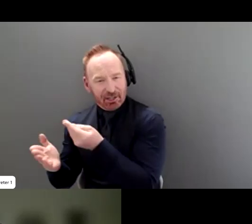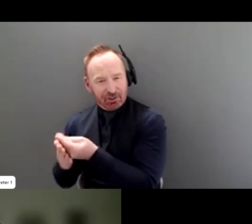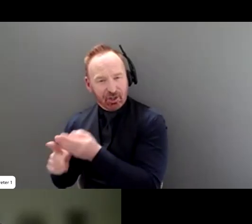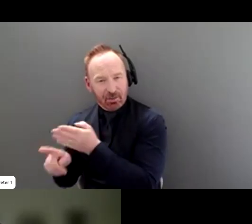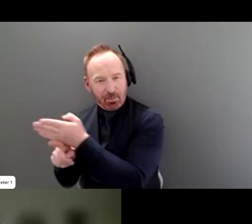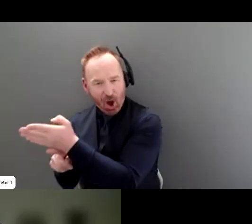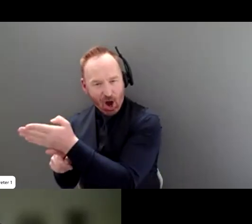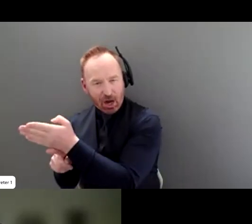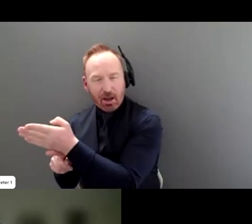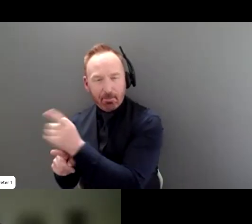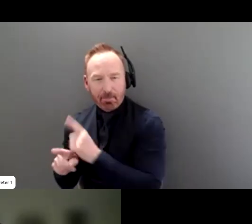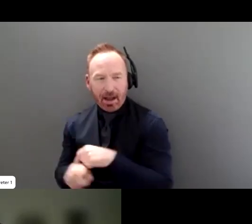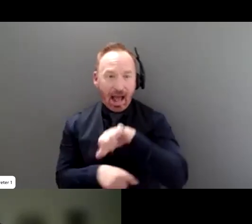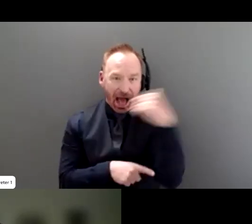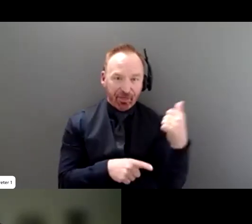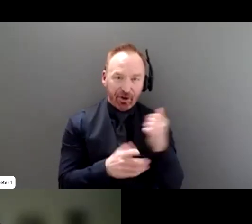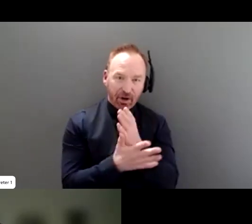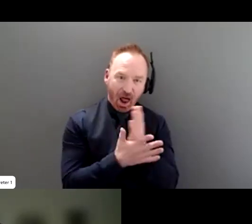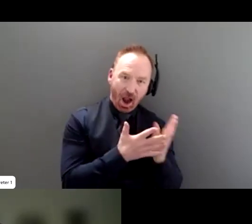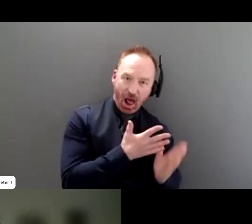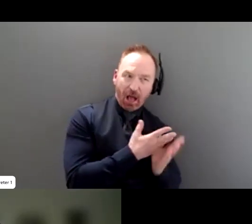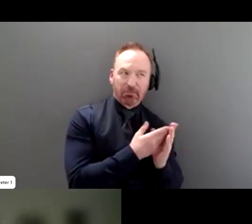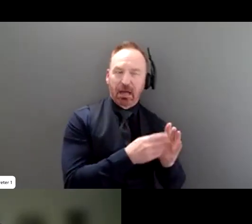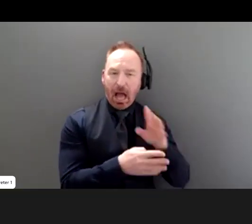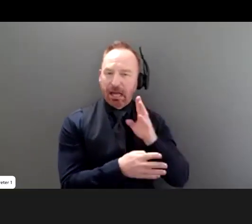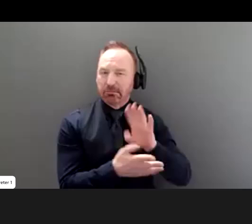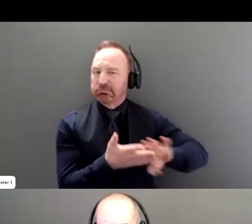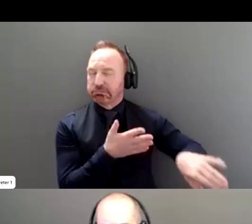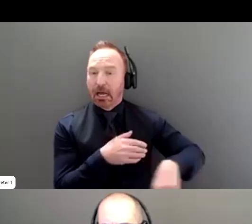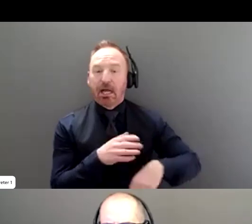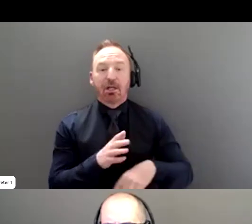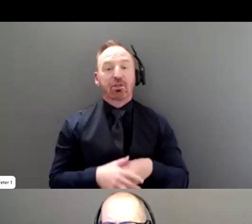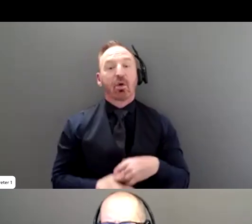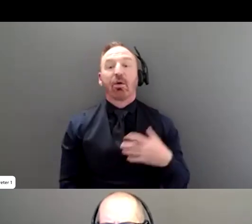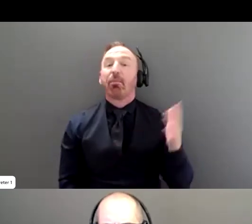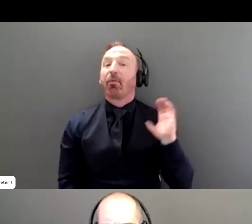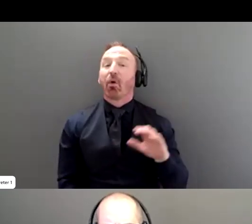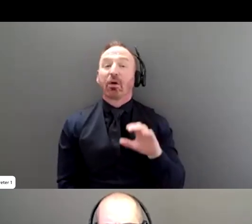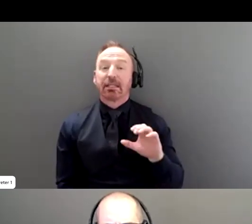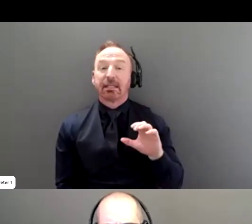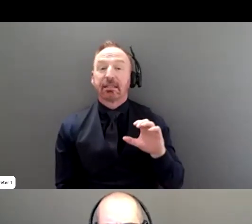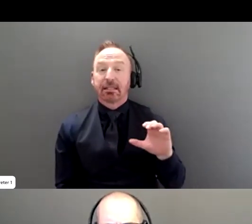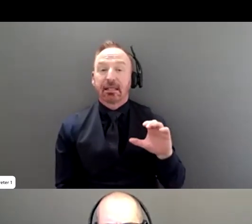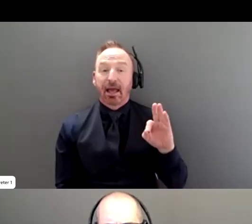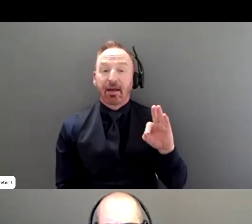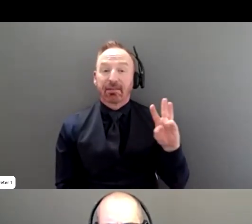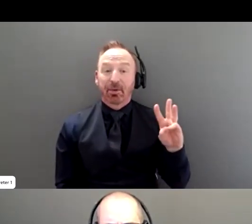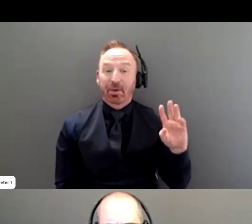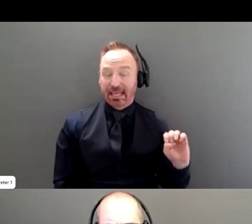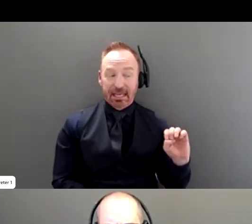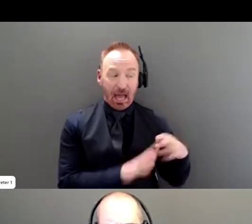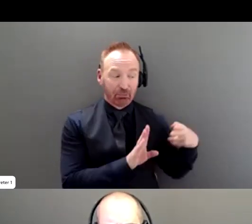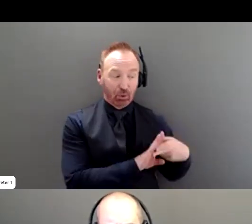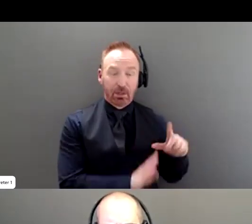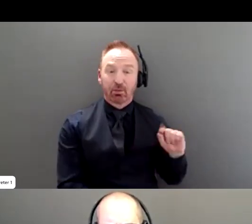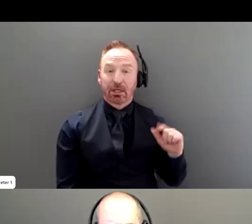else that's happening. And I tell them the story of when I first started with CCFWE back in 2021, how, hey, I didn't even know what